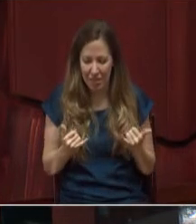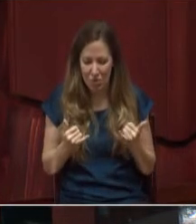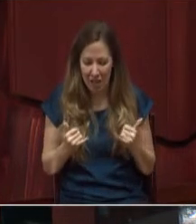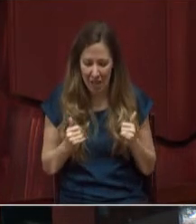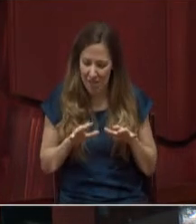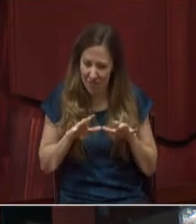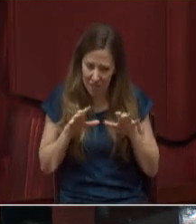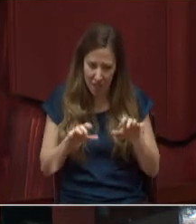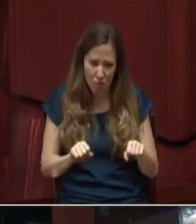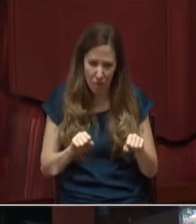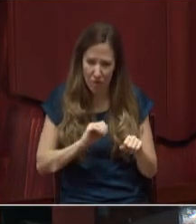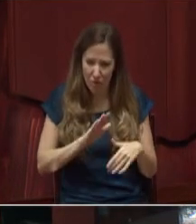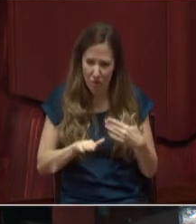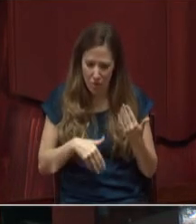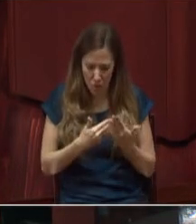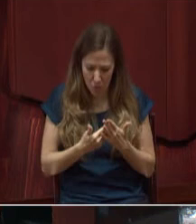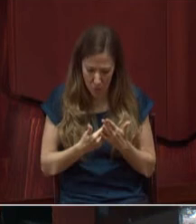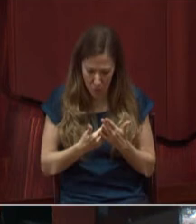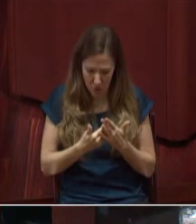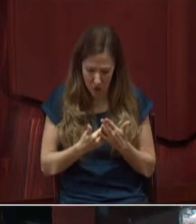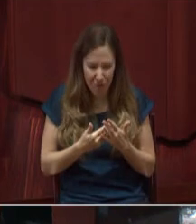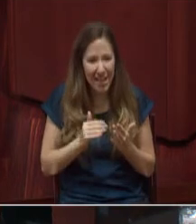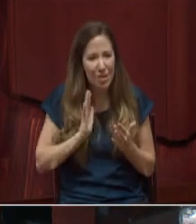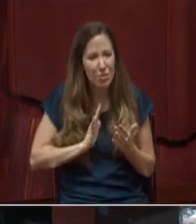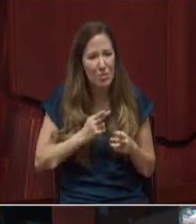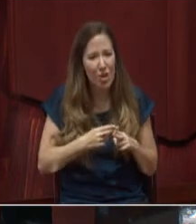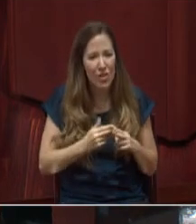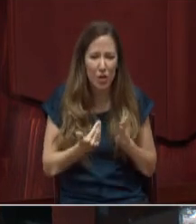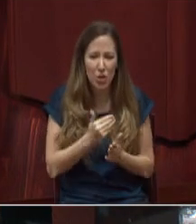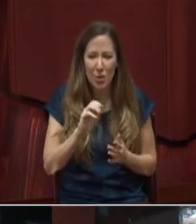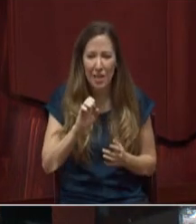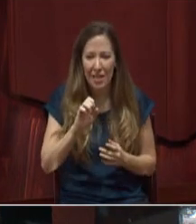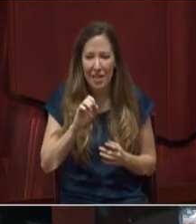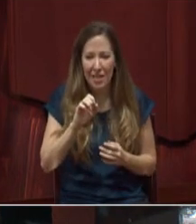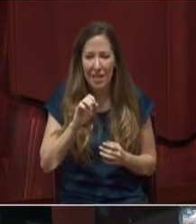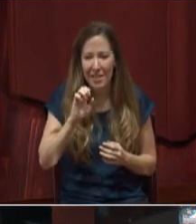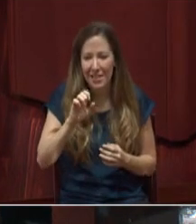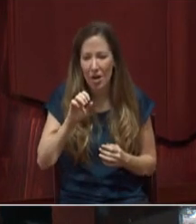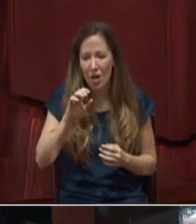taken over basically what used to be called the new EOB. Yeah. That is filled with